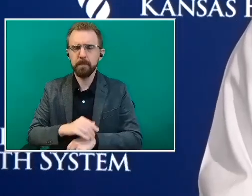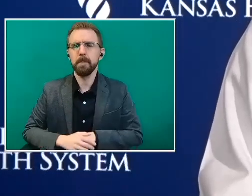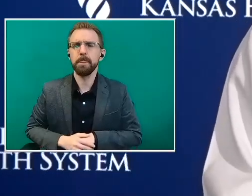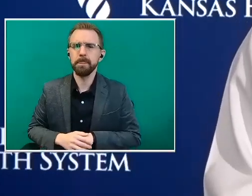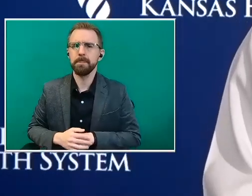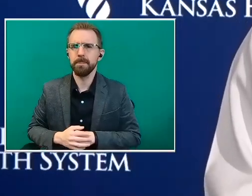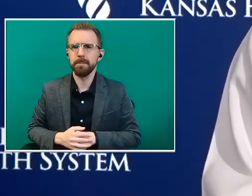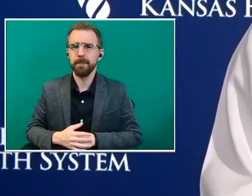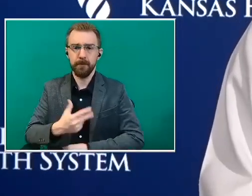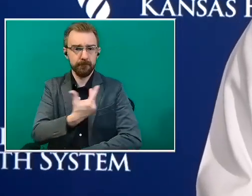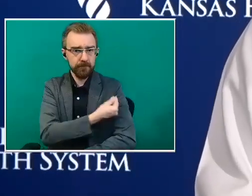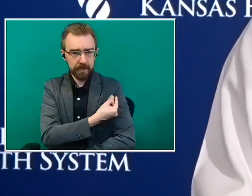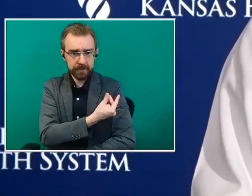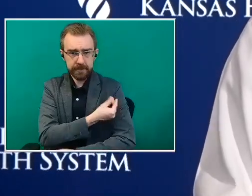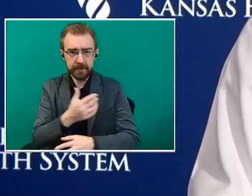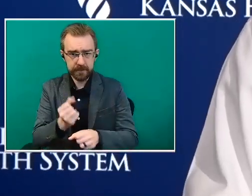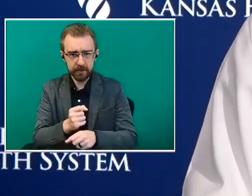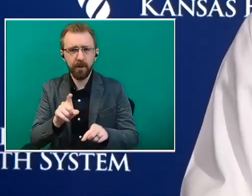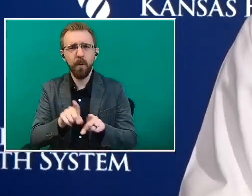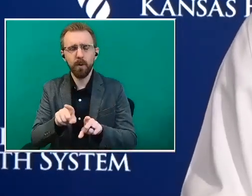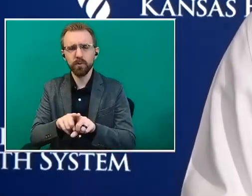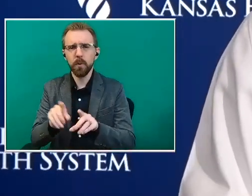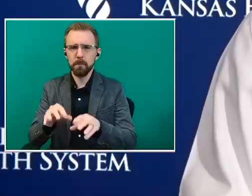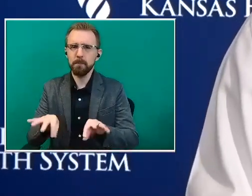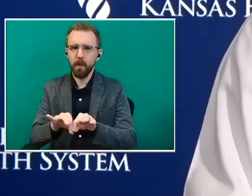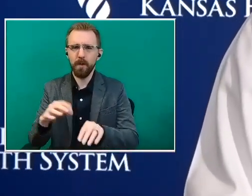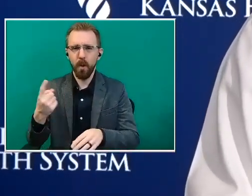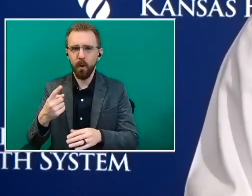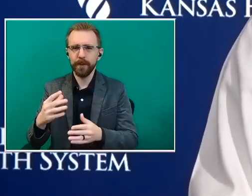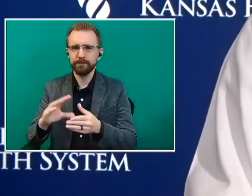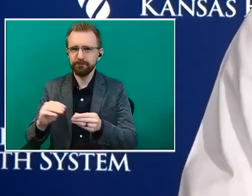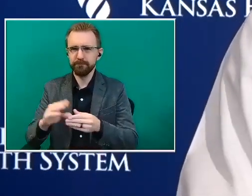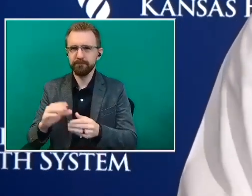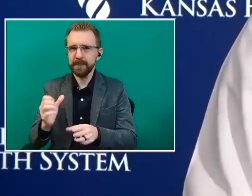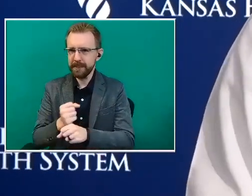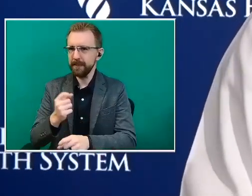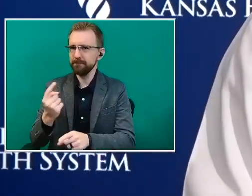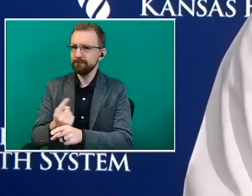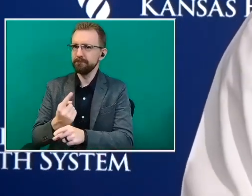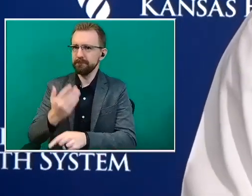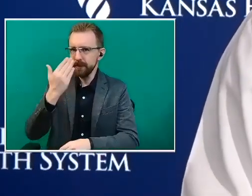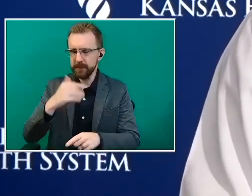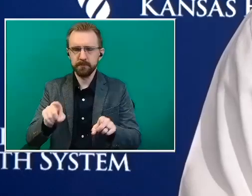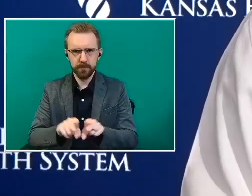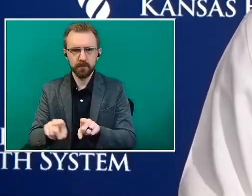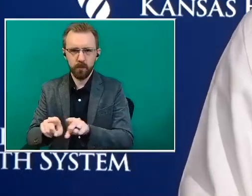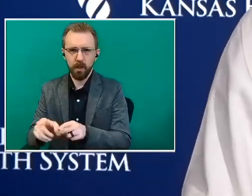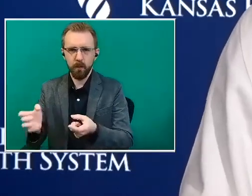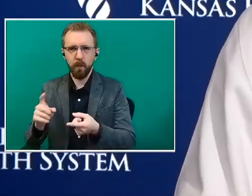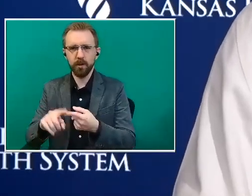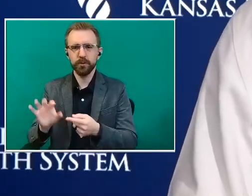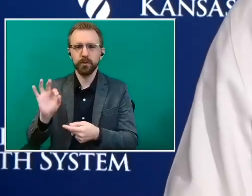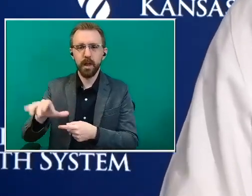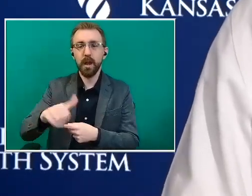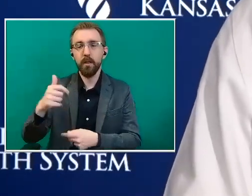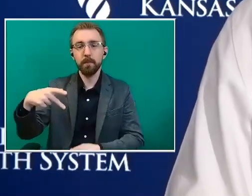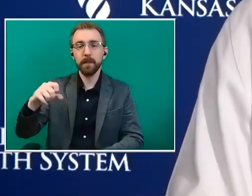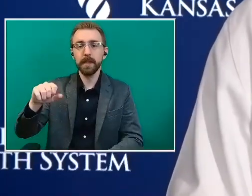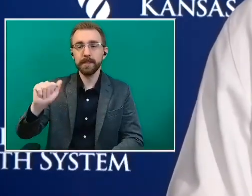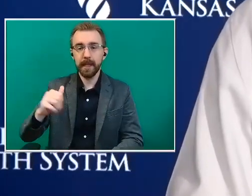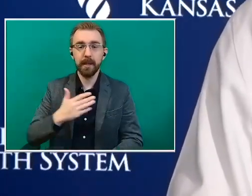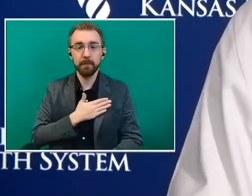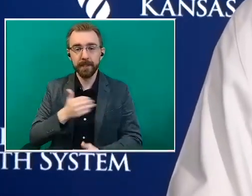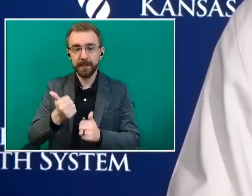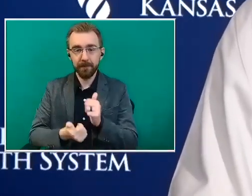vaccinated, but also importantly, we've always said get adequate sleep as well. So just want to give another PSA. Please, everybody, Go